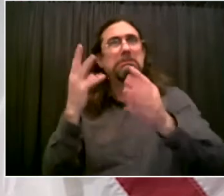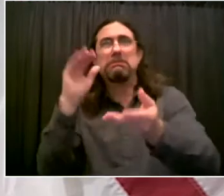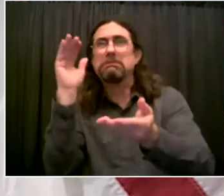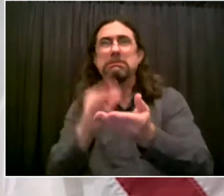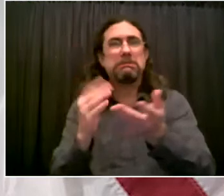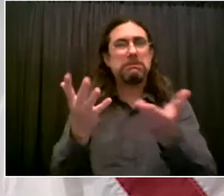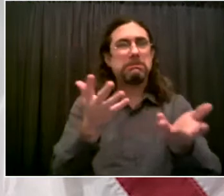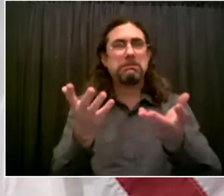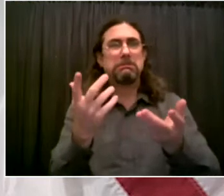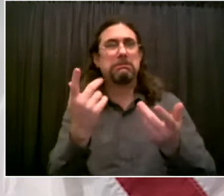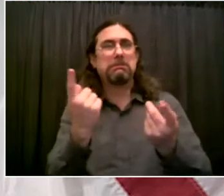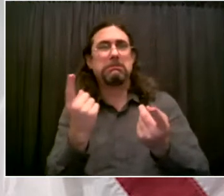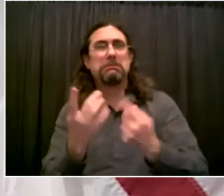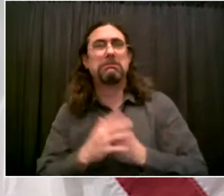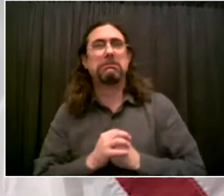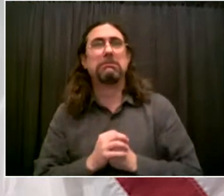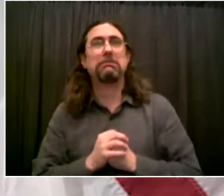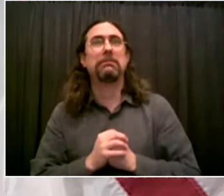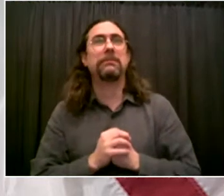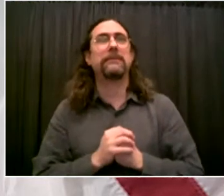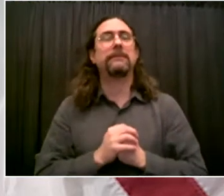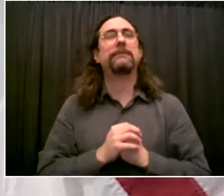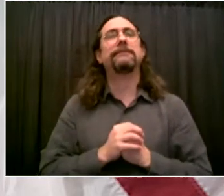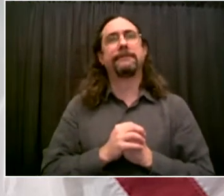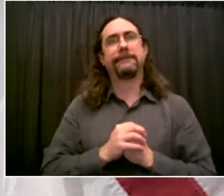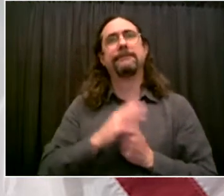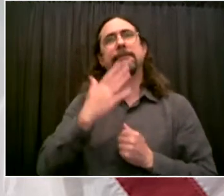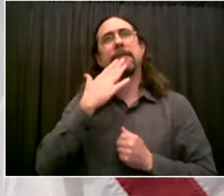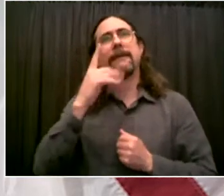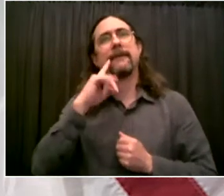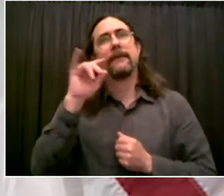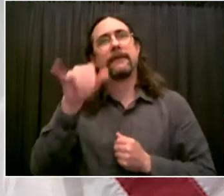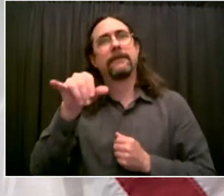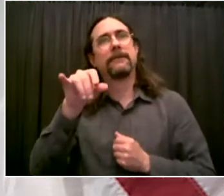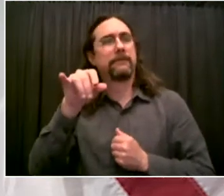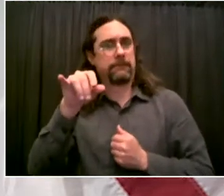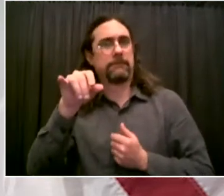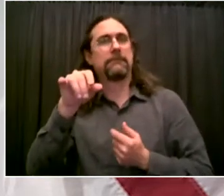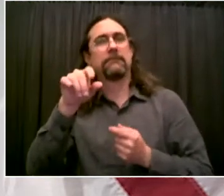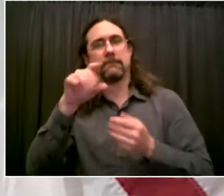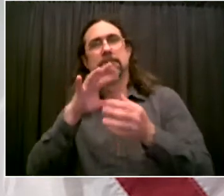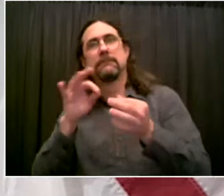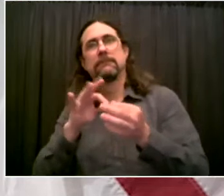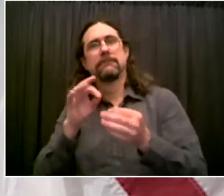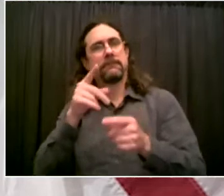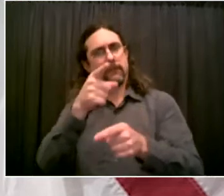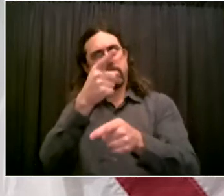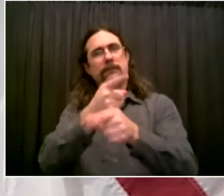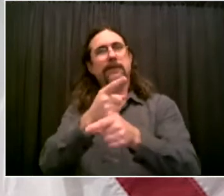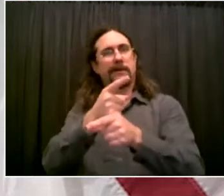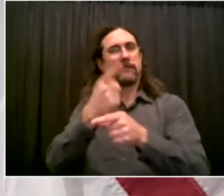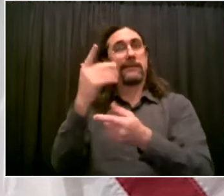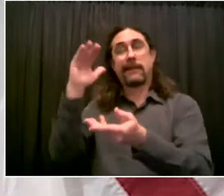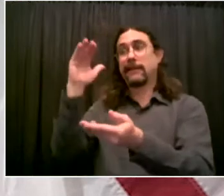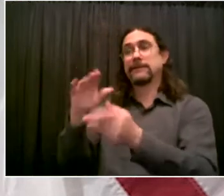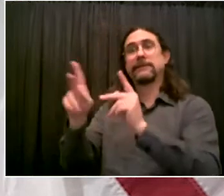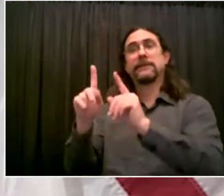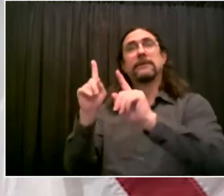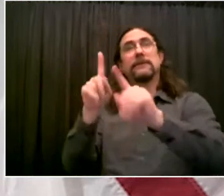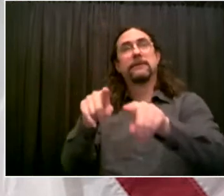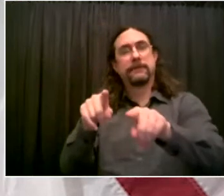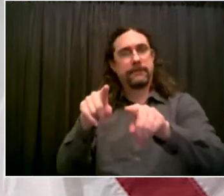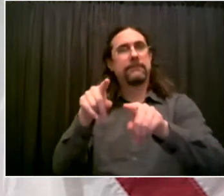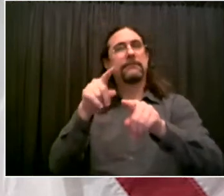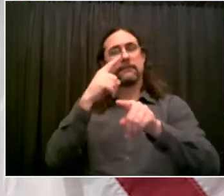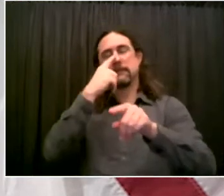to get tested. And it's understandable if there's a little more confidence